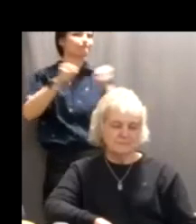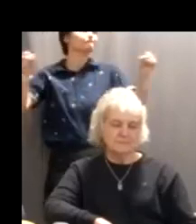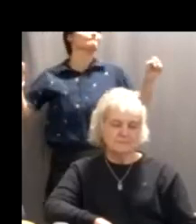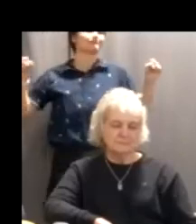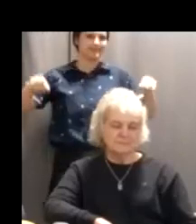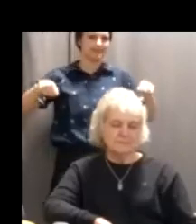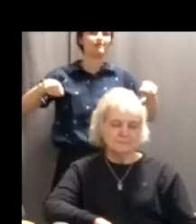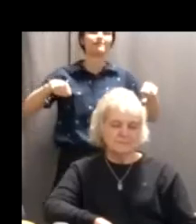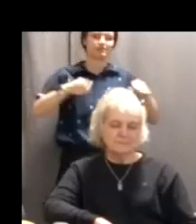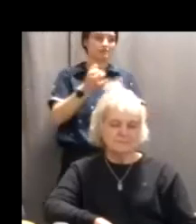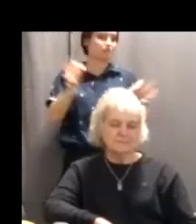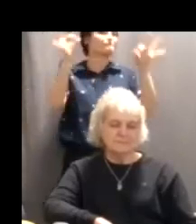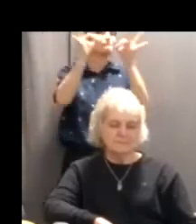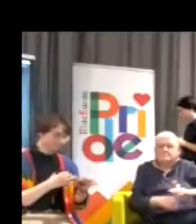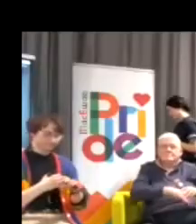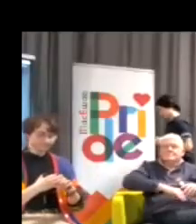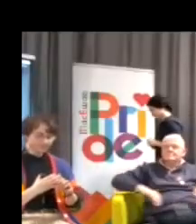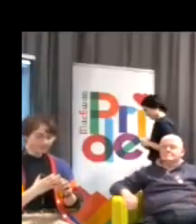very important.